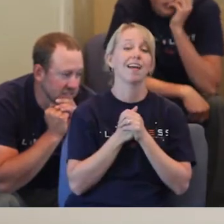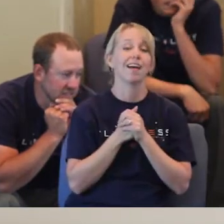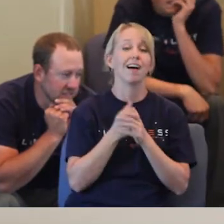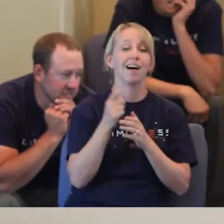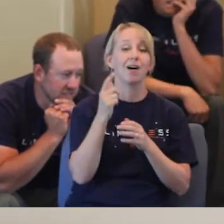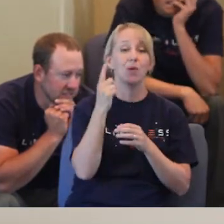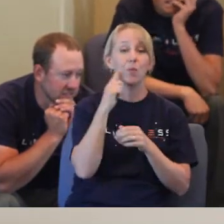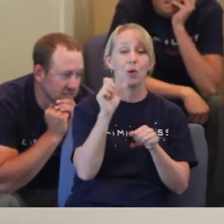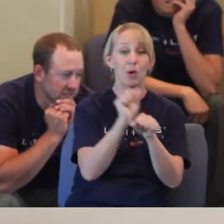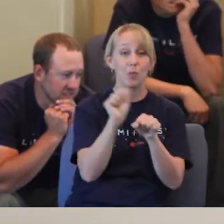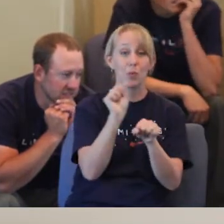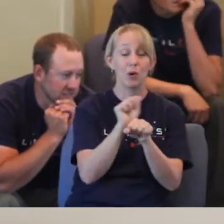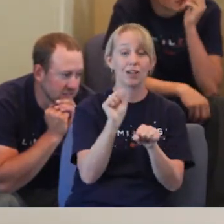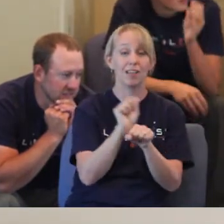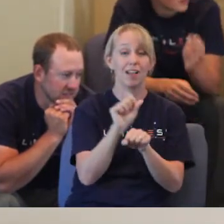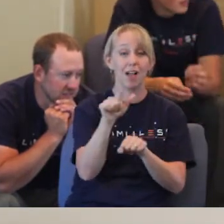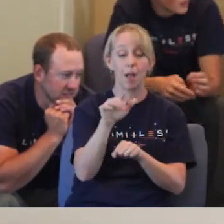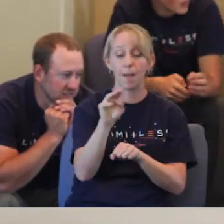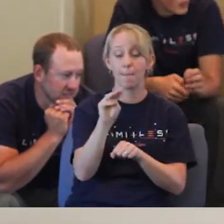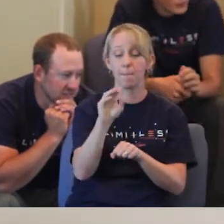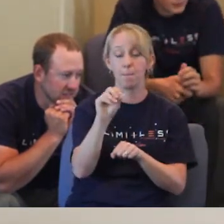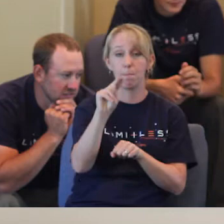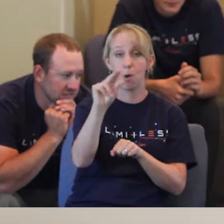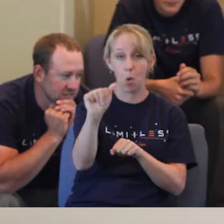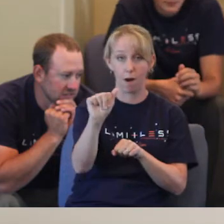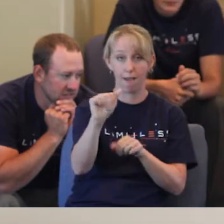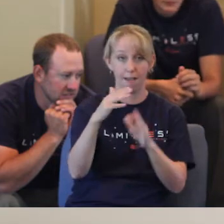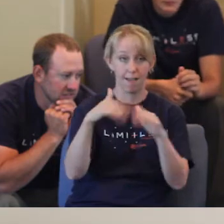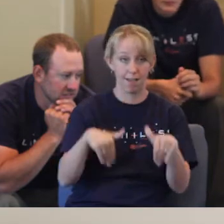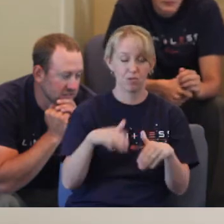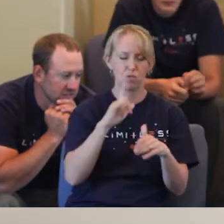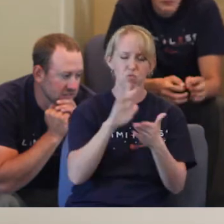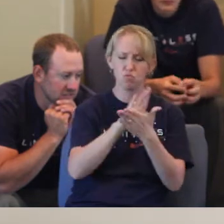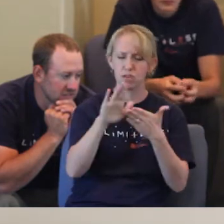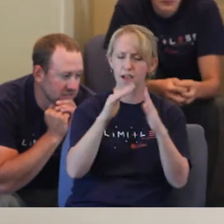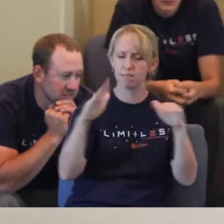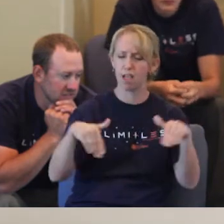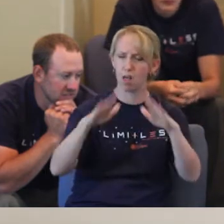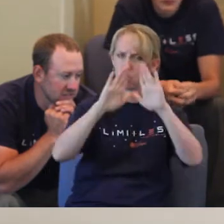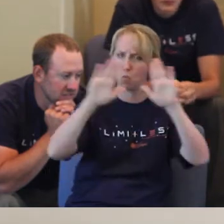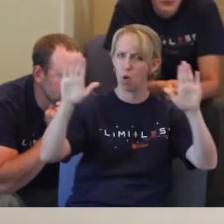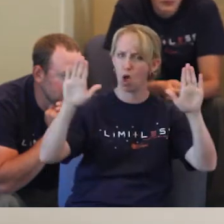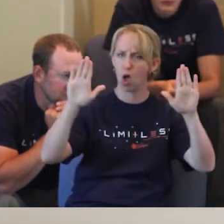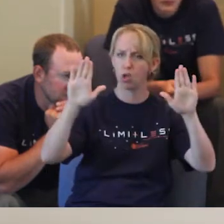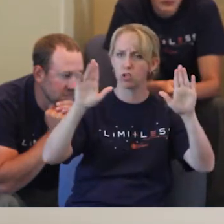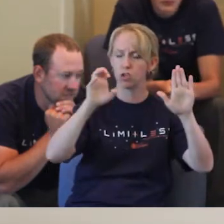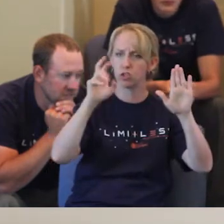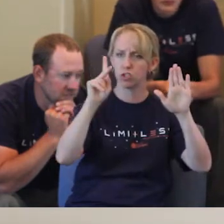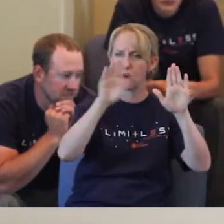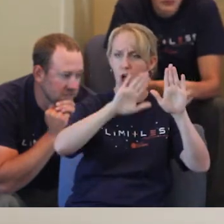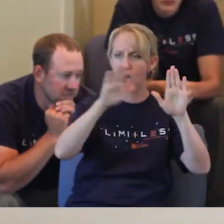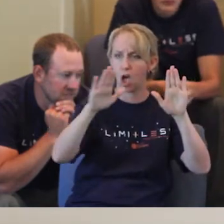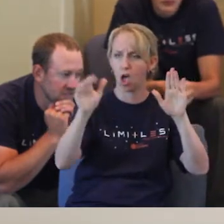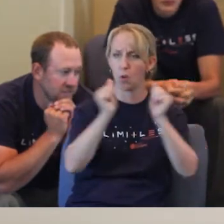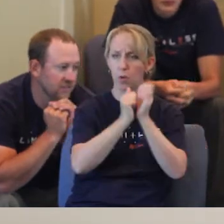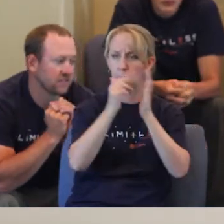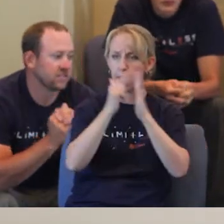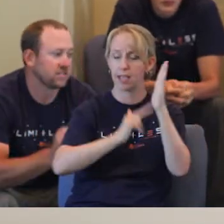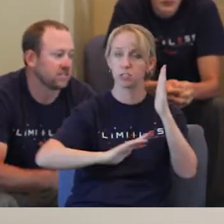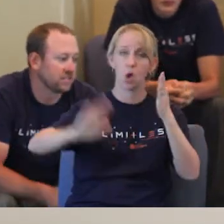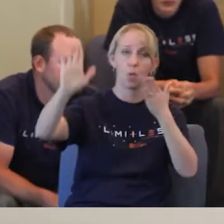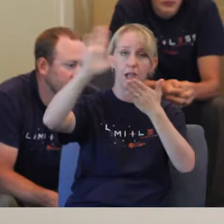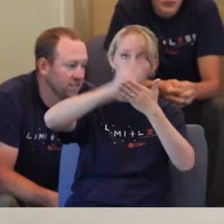Miss Ramona's house, and it was a pretty nice house. The walls, they were all chalky with paint, so we had to wipe down the whole